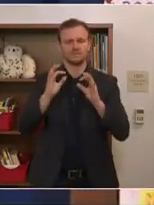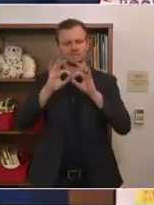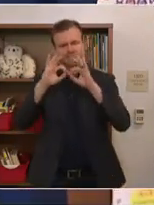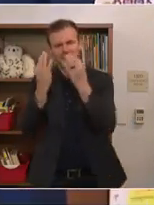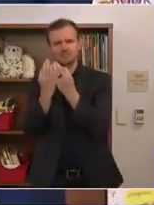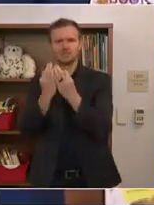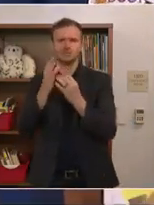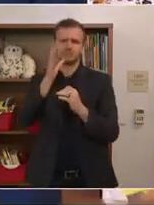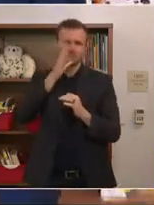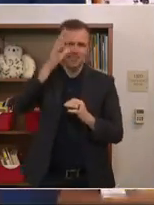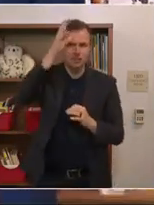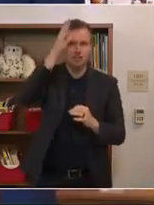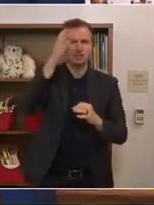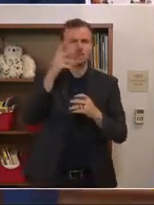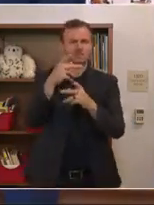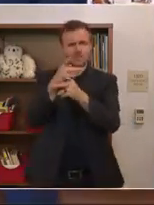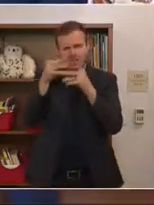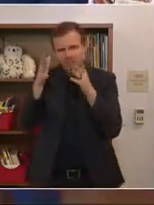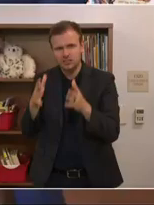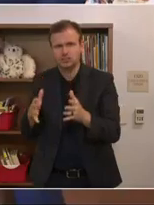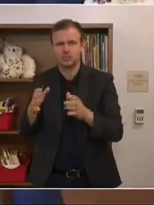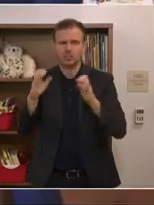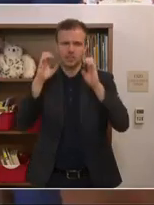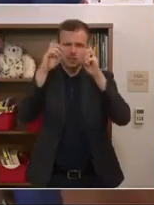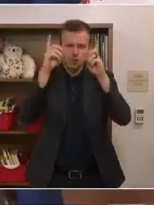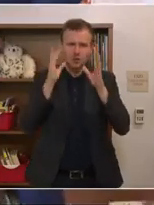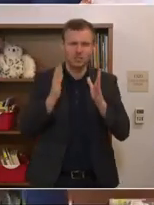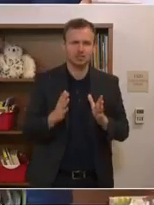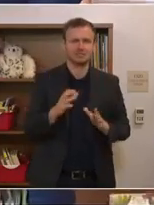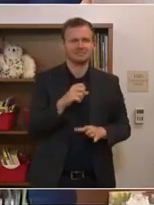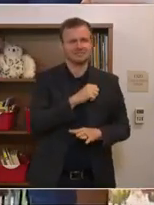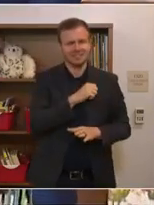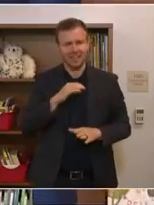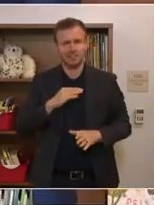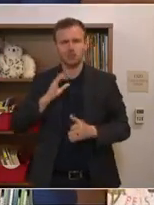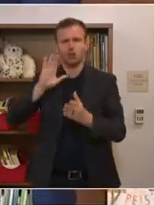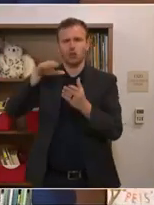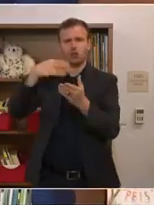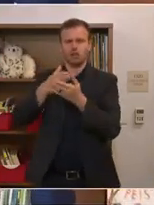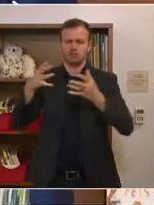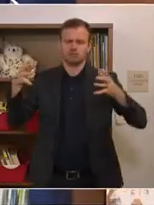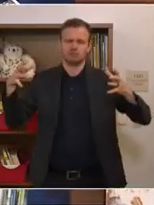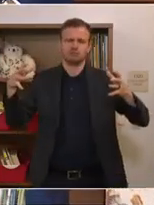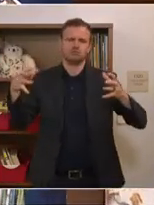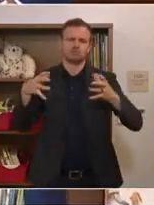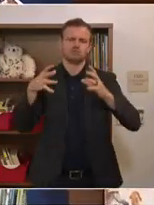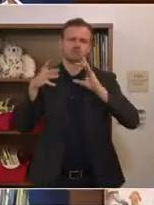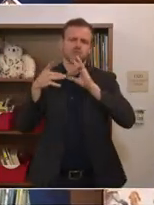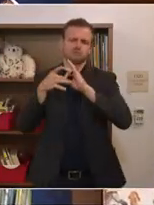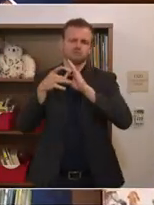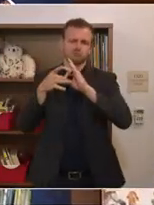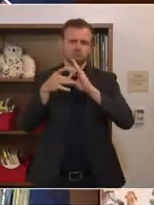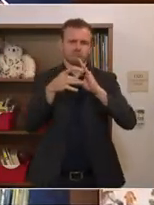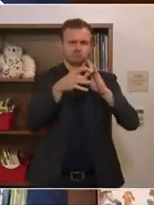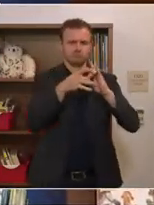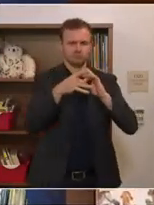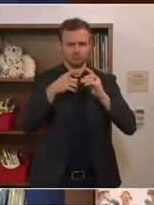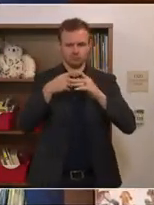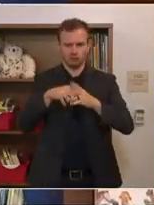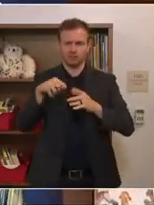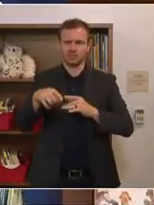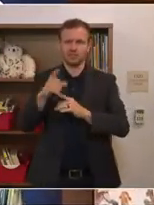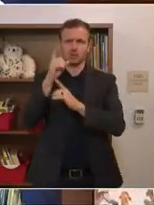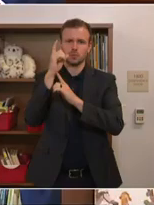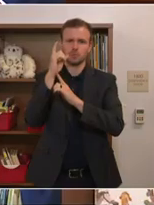to interact with our educators and staff here. And it's an empowering moment as we start the school year and connections to be made. So